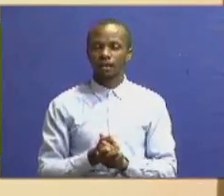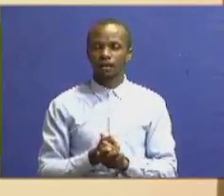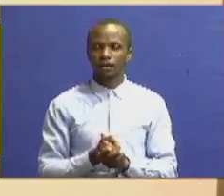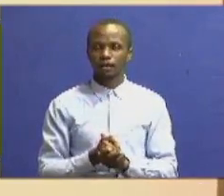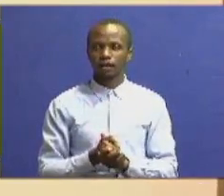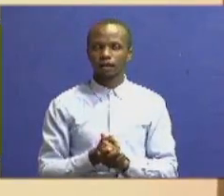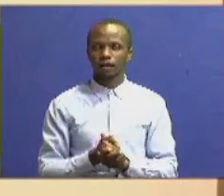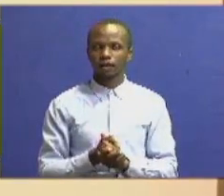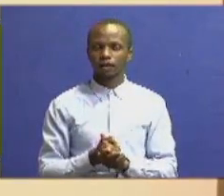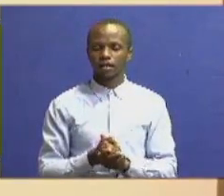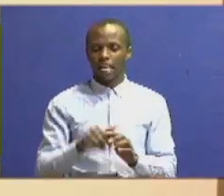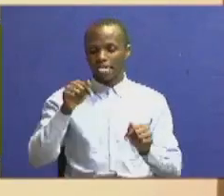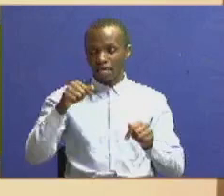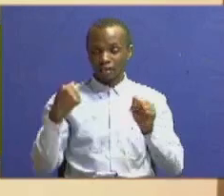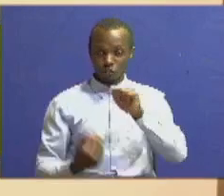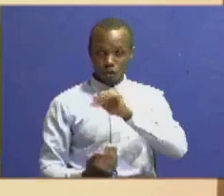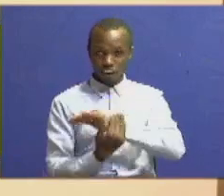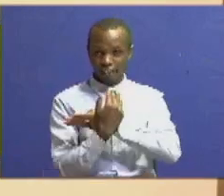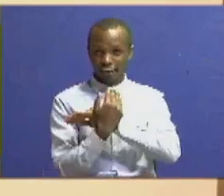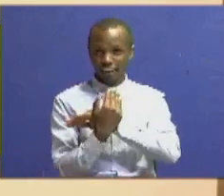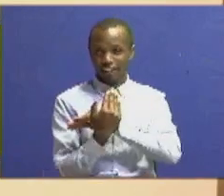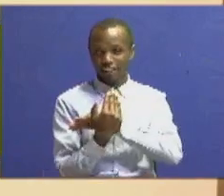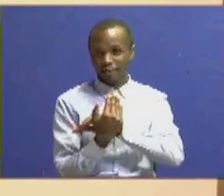But this morning,